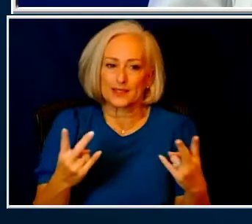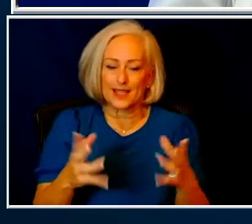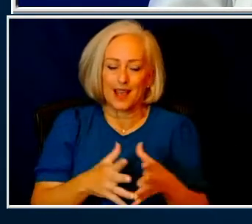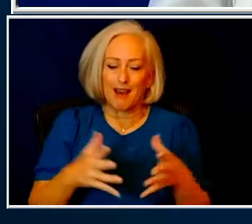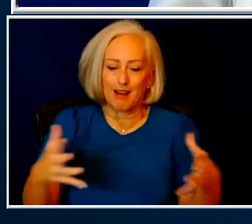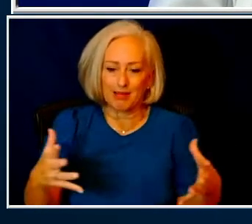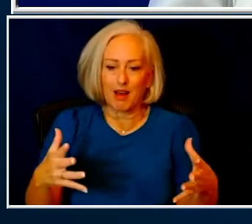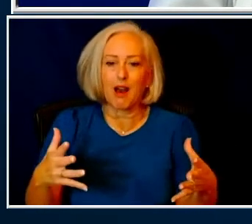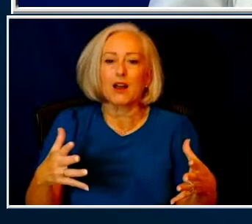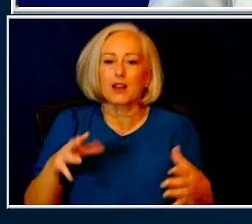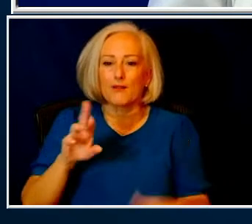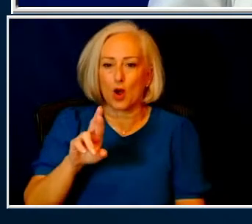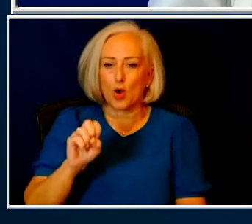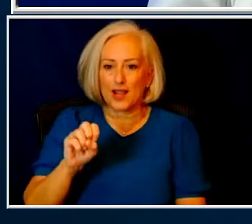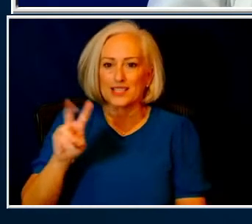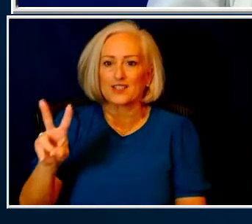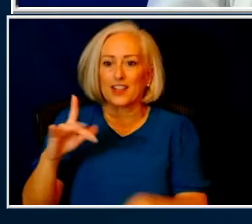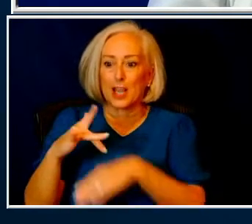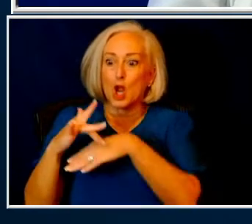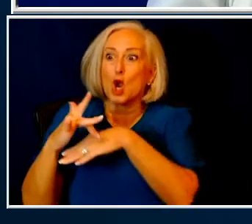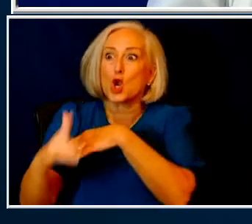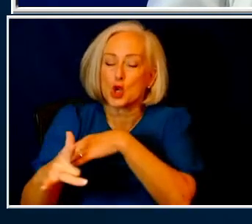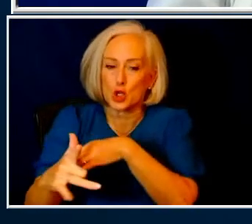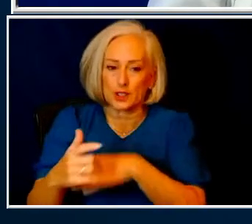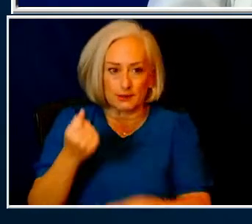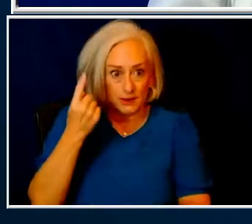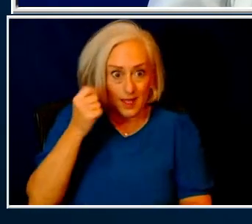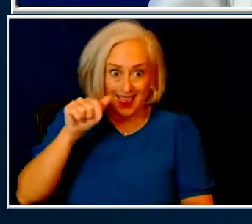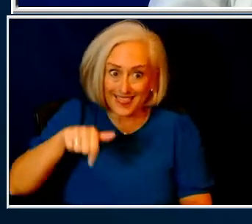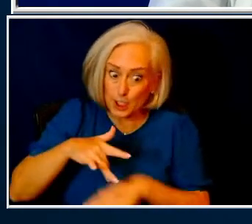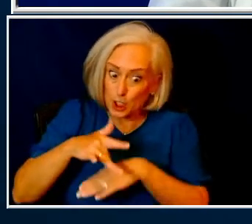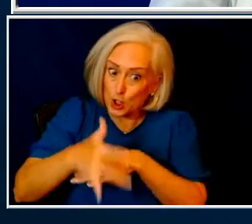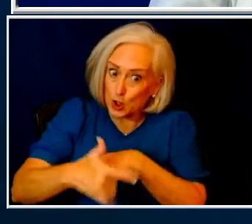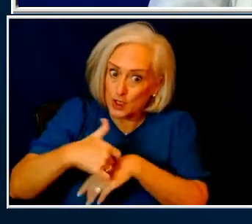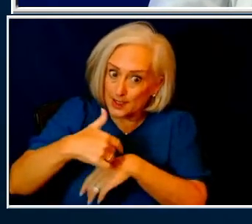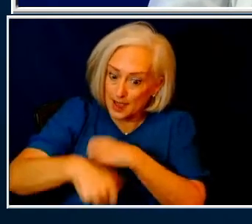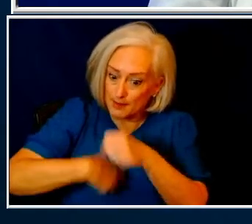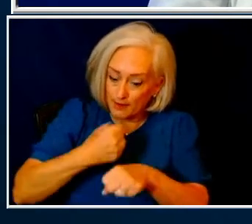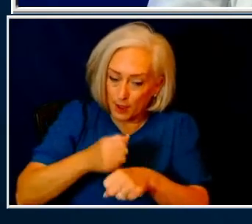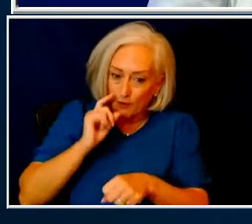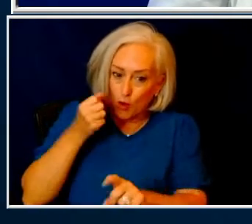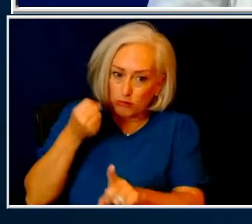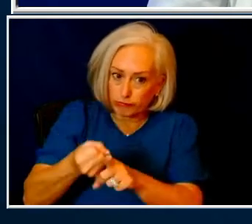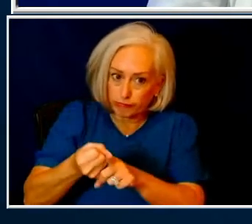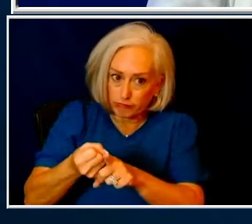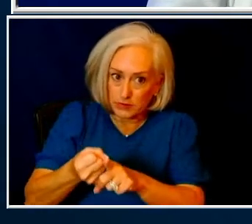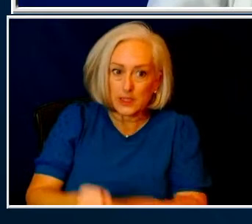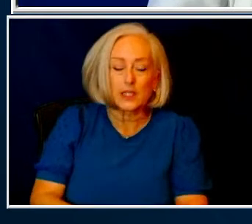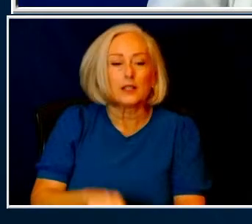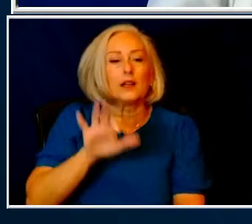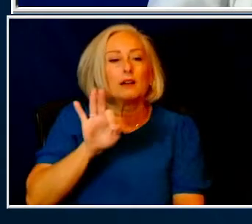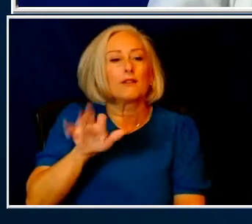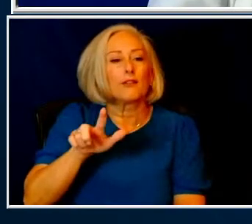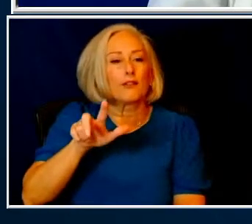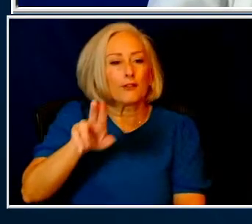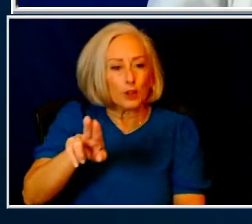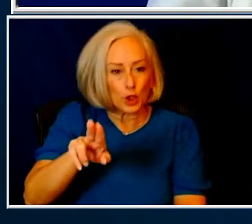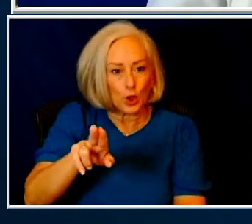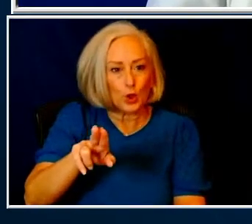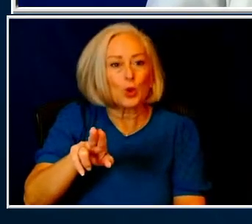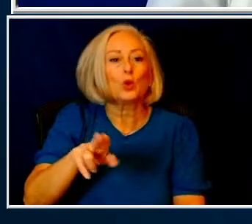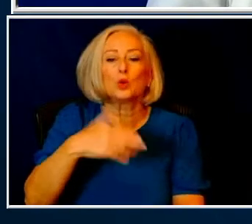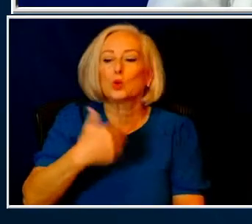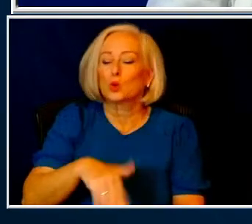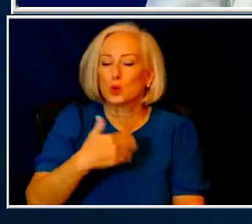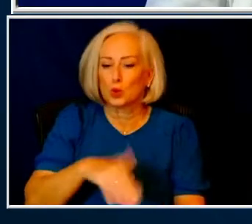Yeah. This is very early for RSV, so it's pushing hard. Influenza, it's here early, and pushing hard, much worse than the last few